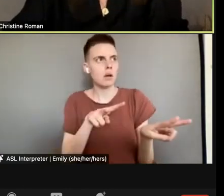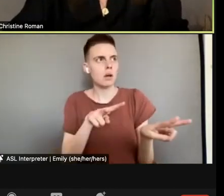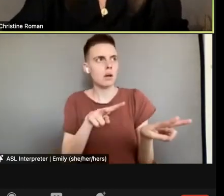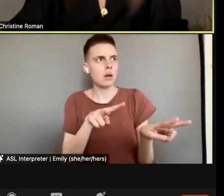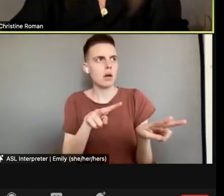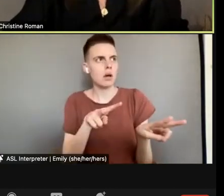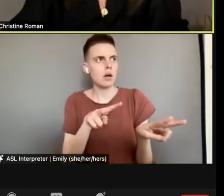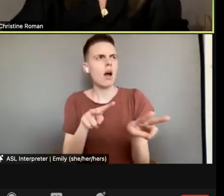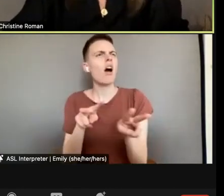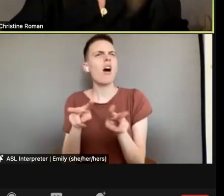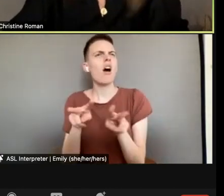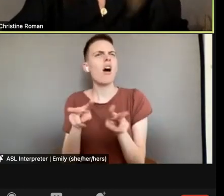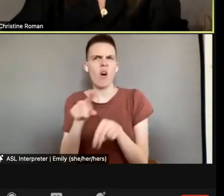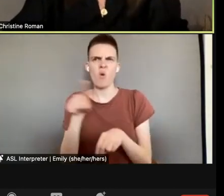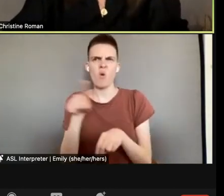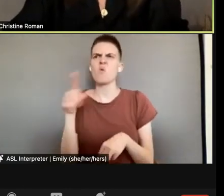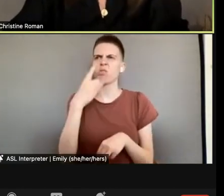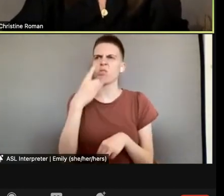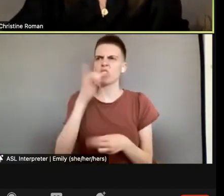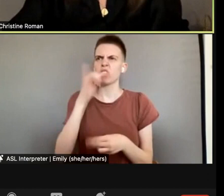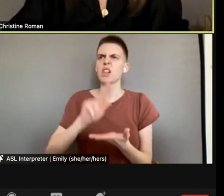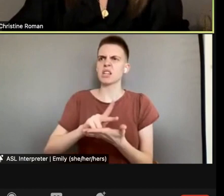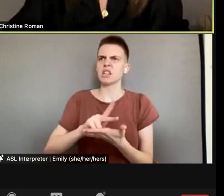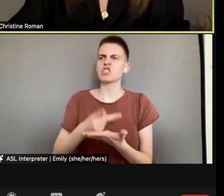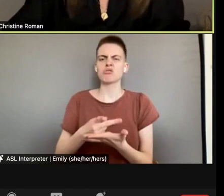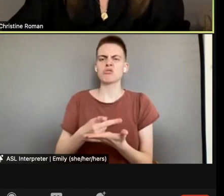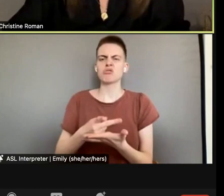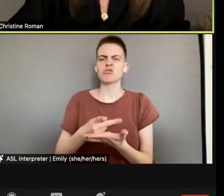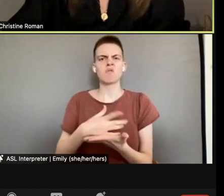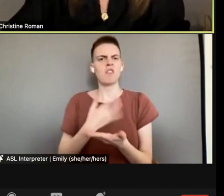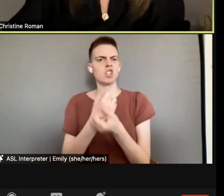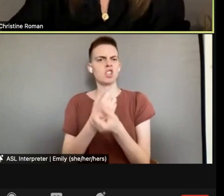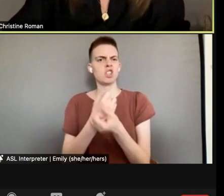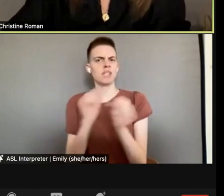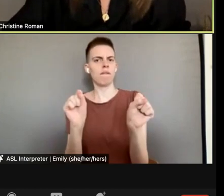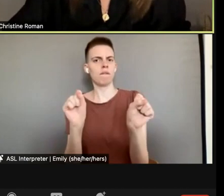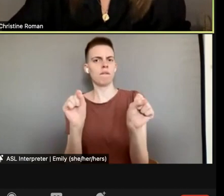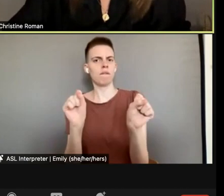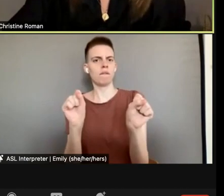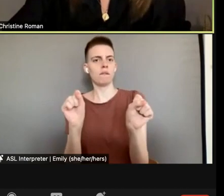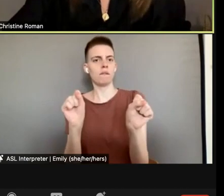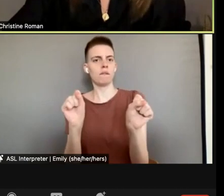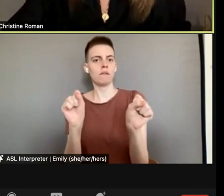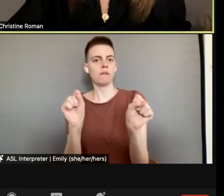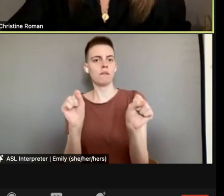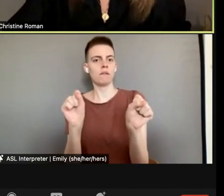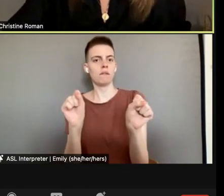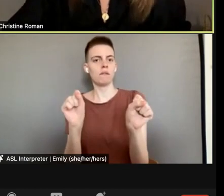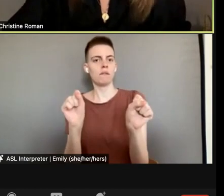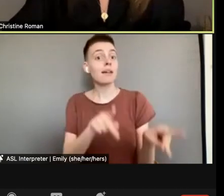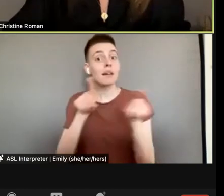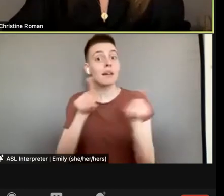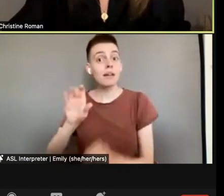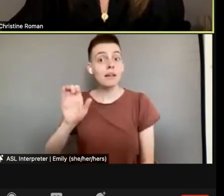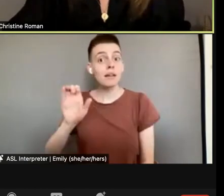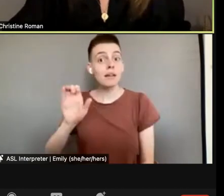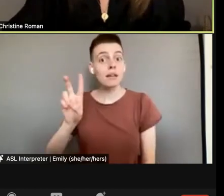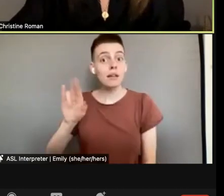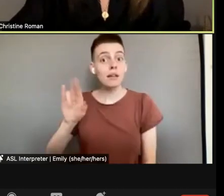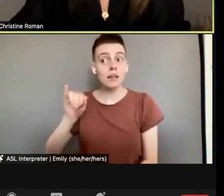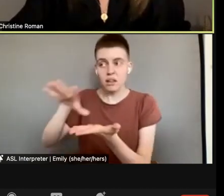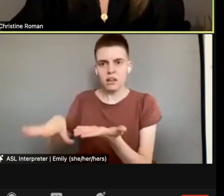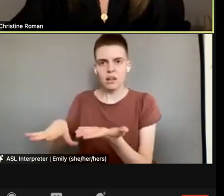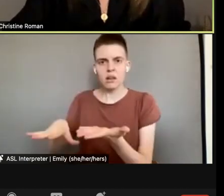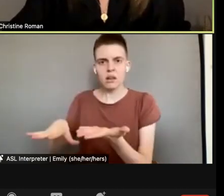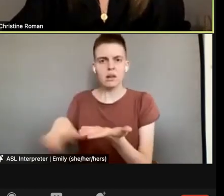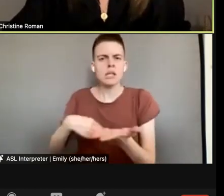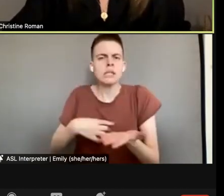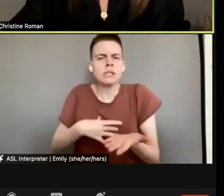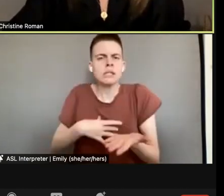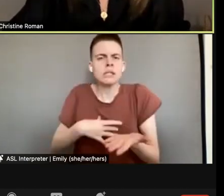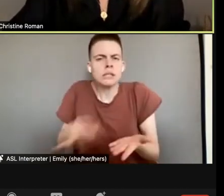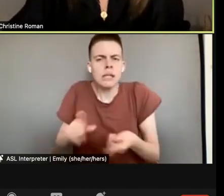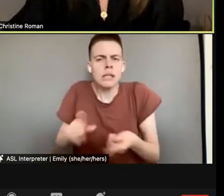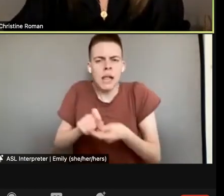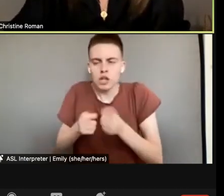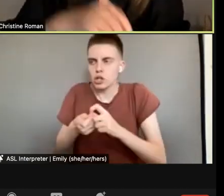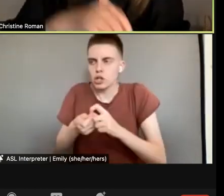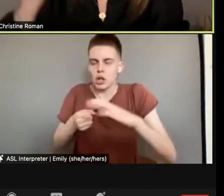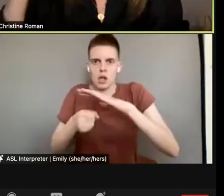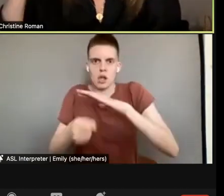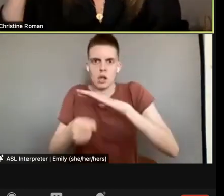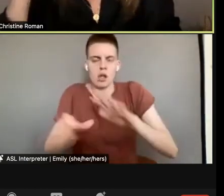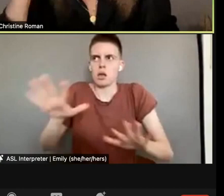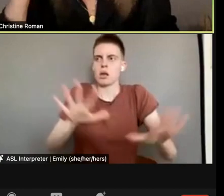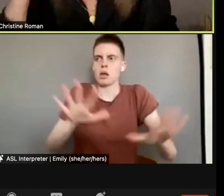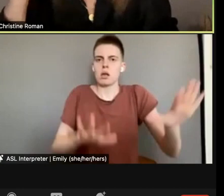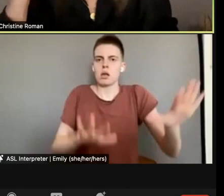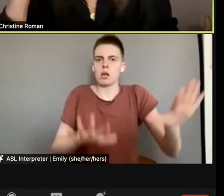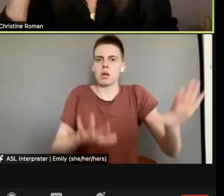kitchen also. I get it. Why does the student with CVI so resist change? Because they